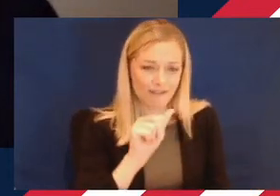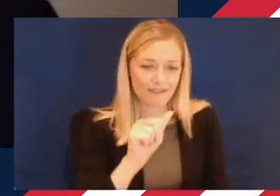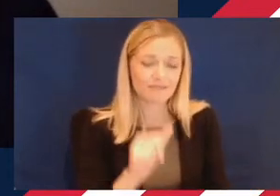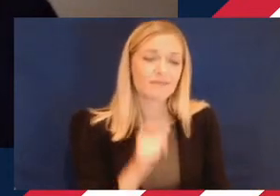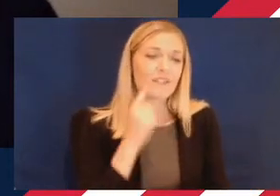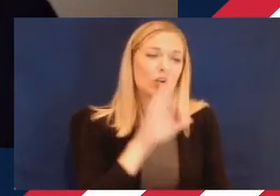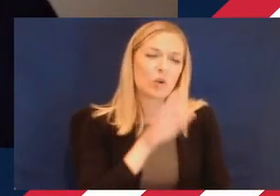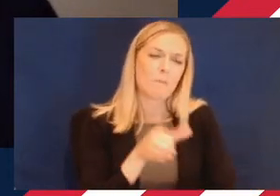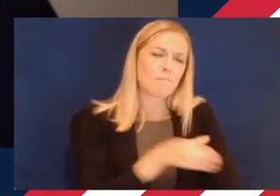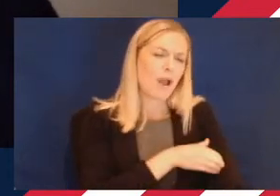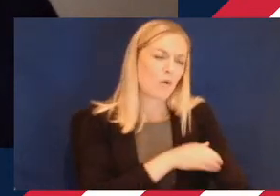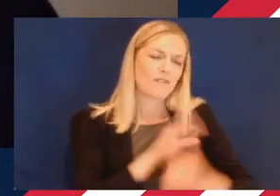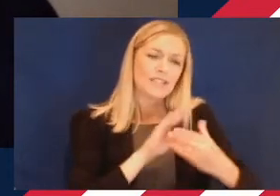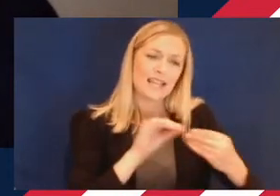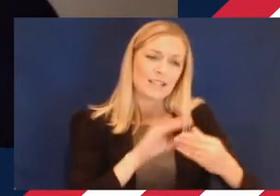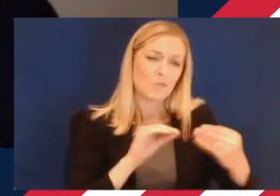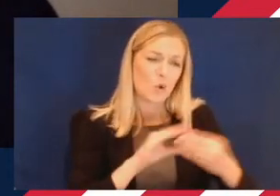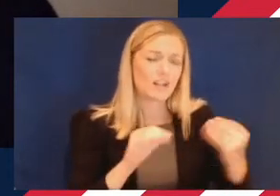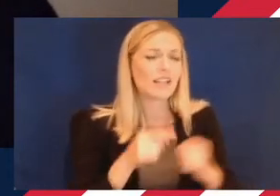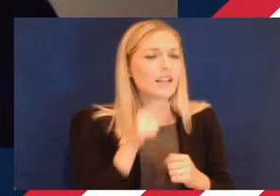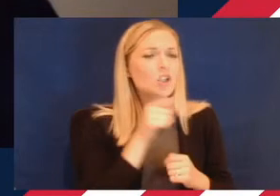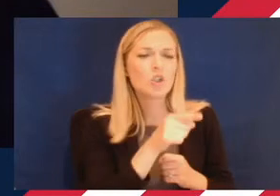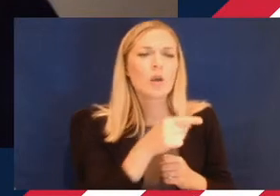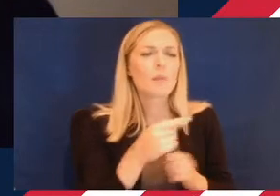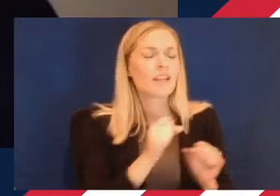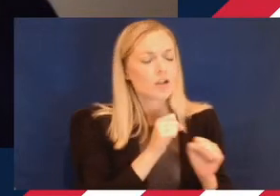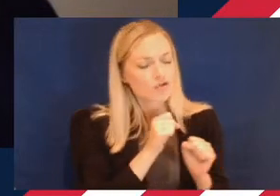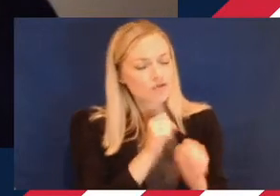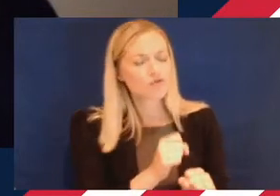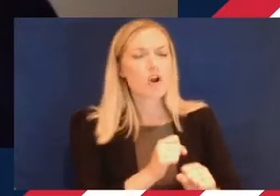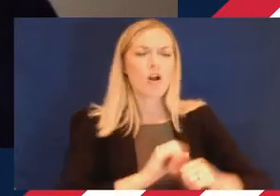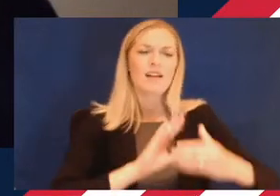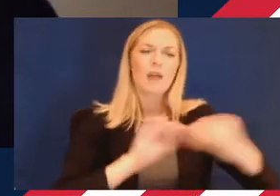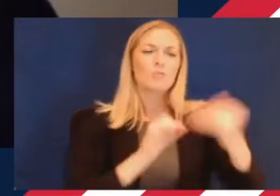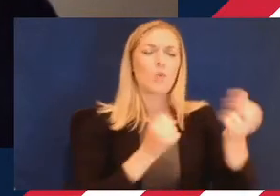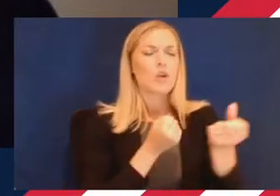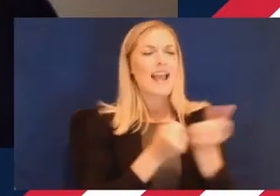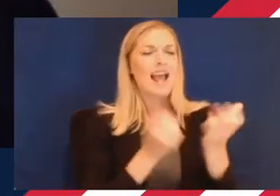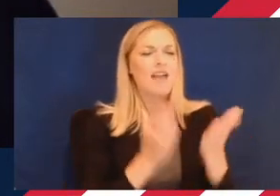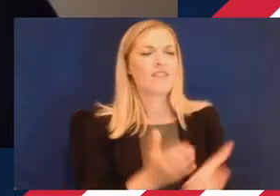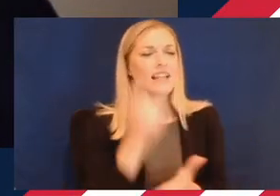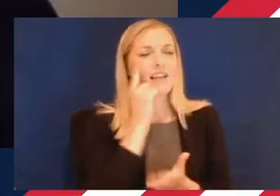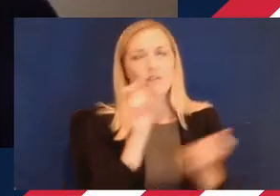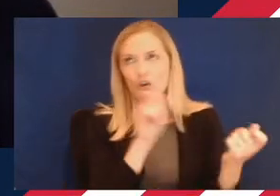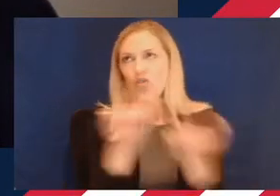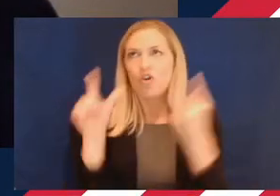for being such a strong and outspoken advocate for educators and for public